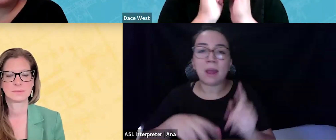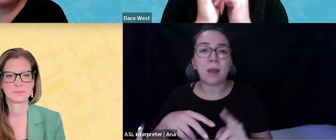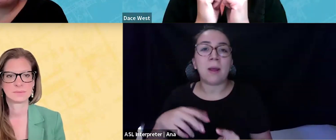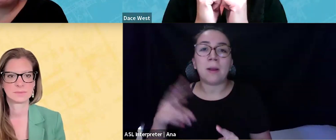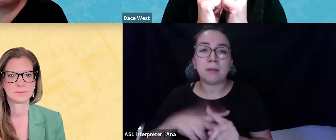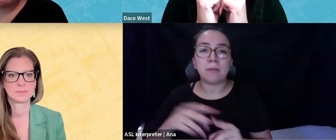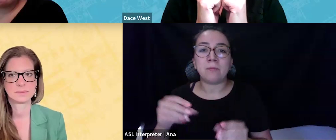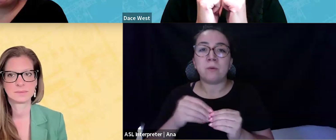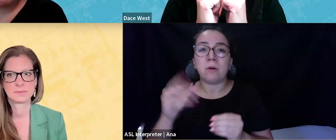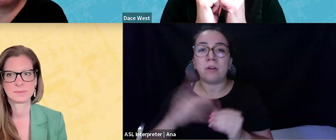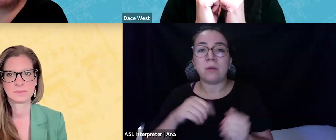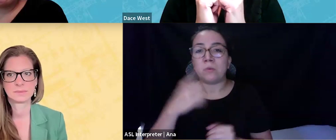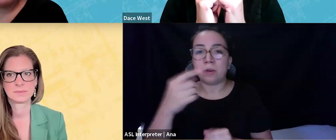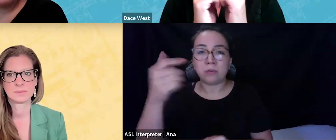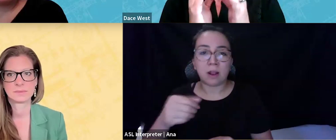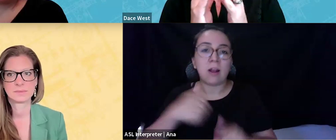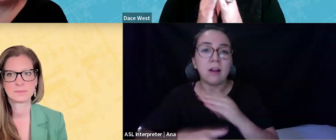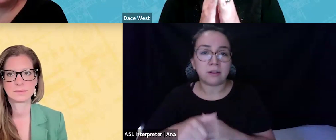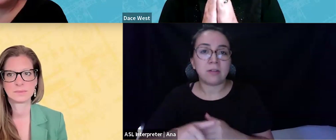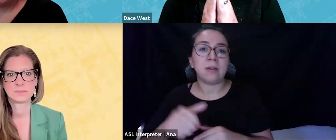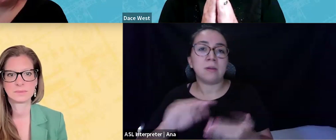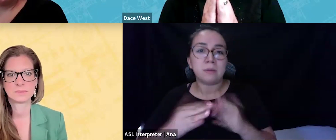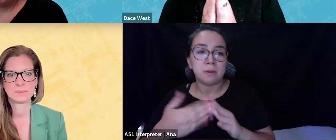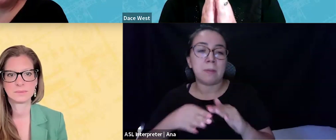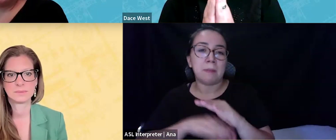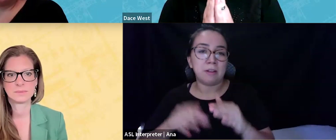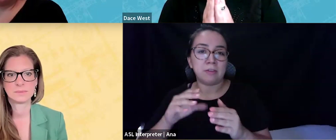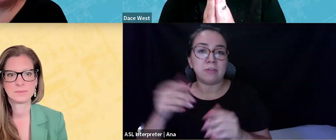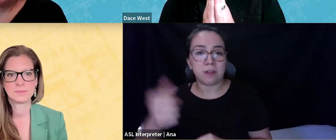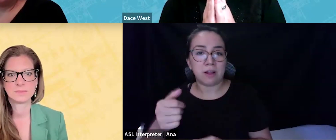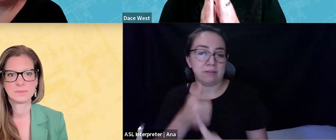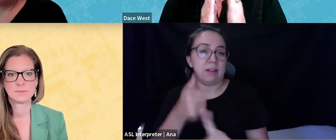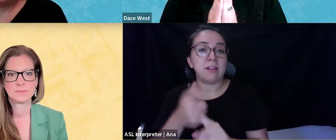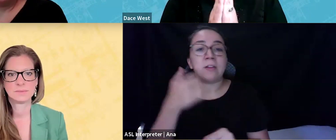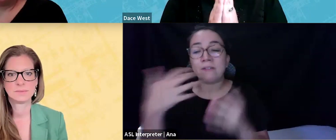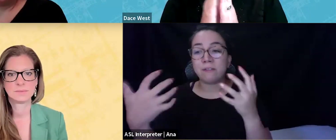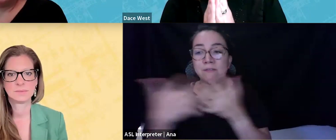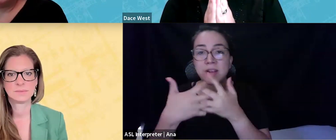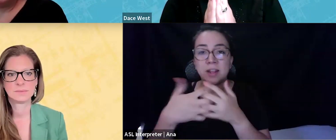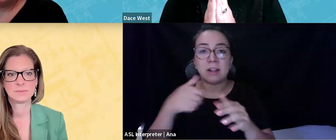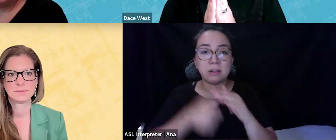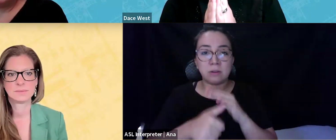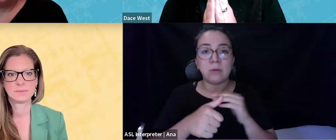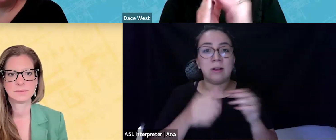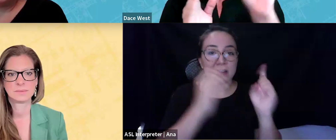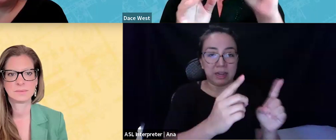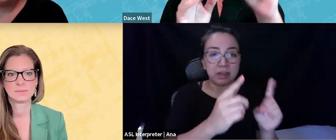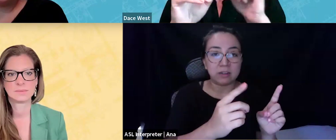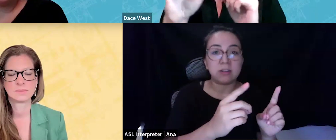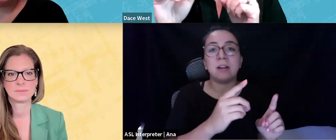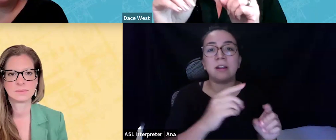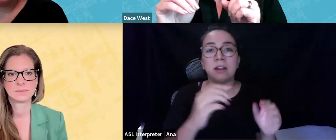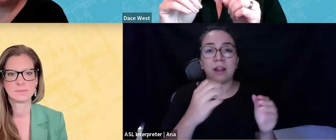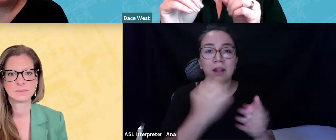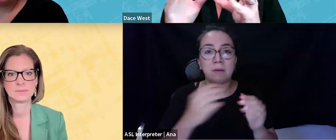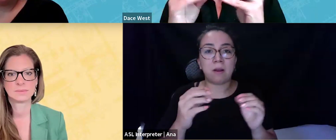grant under the Community Grants Program itself. So if you fit into education and economic opportunity,